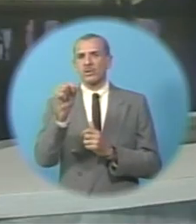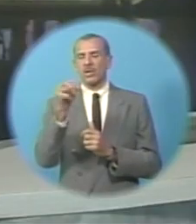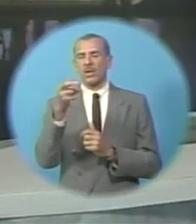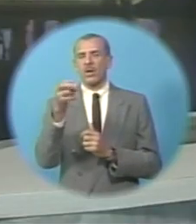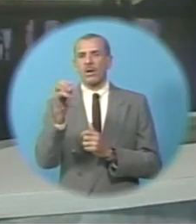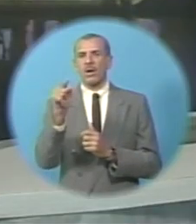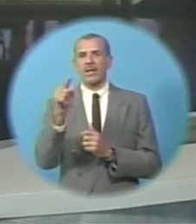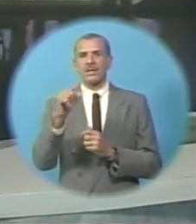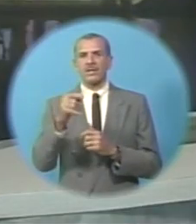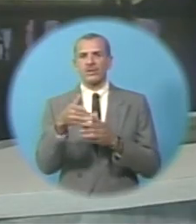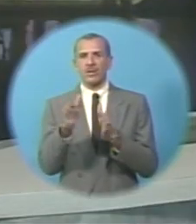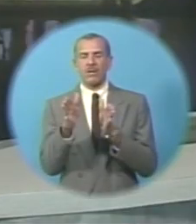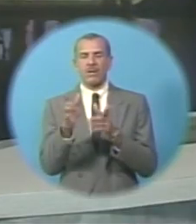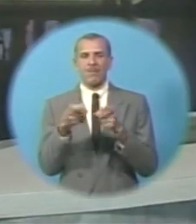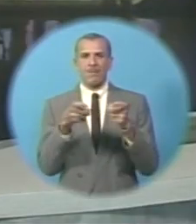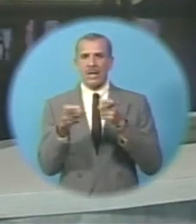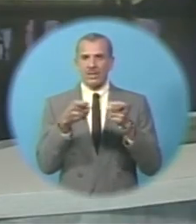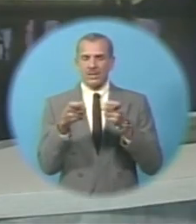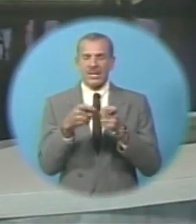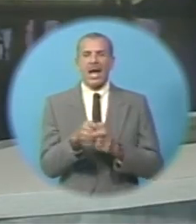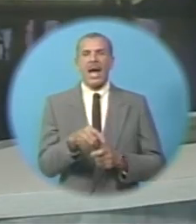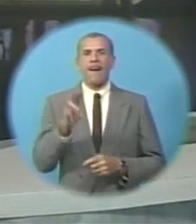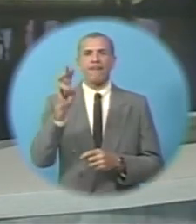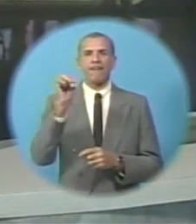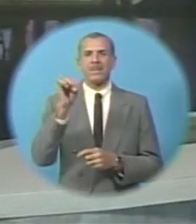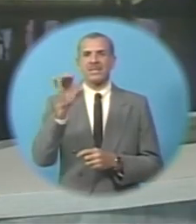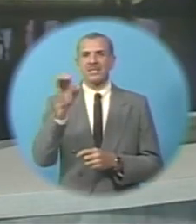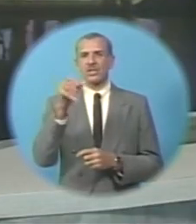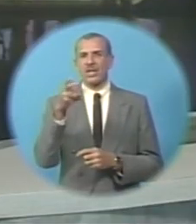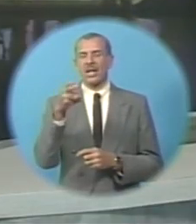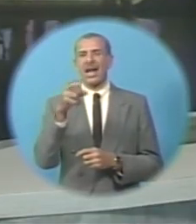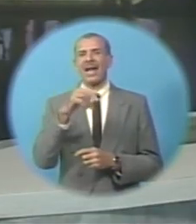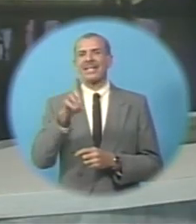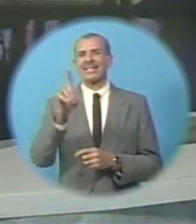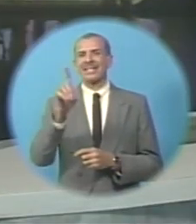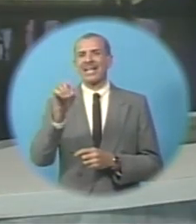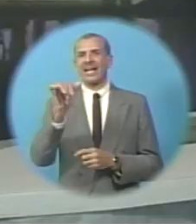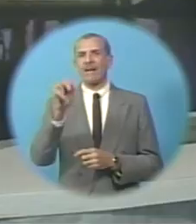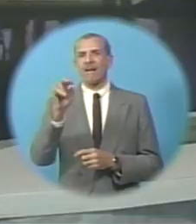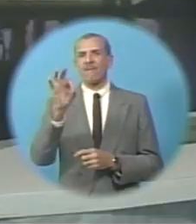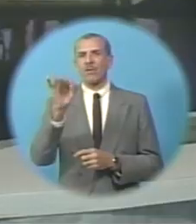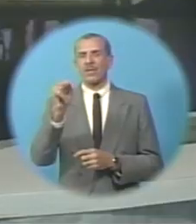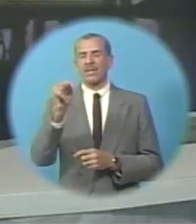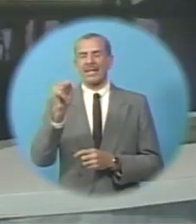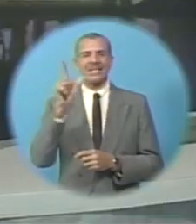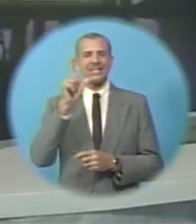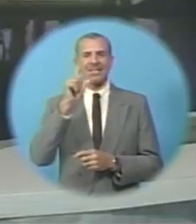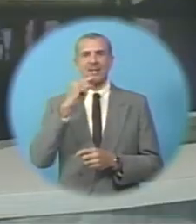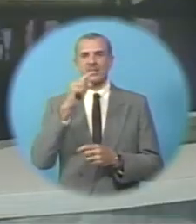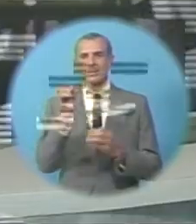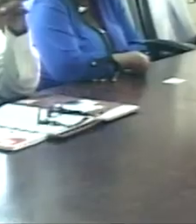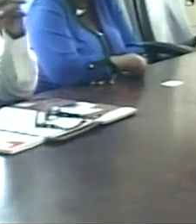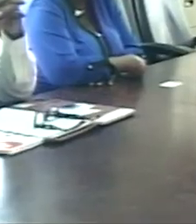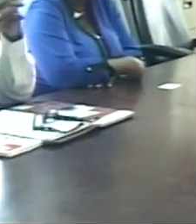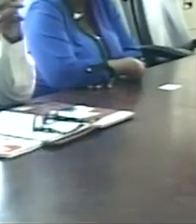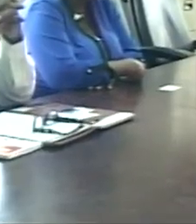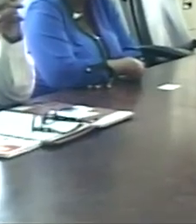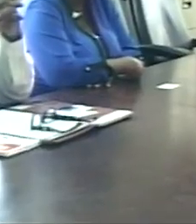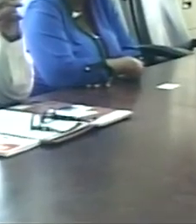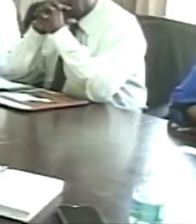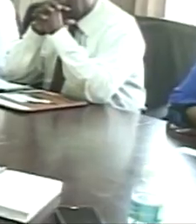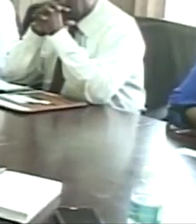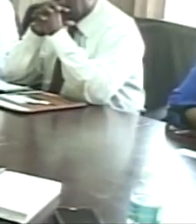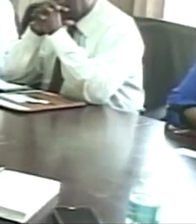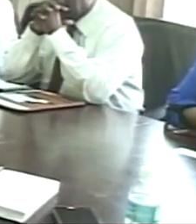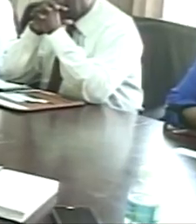Current Affairs and Marketing, Michelle Arthur and Diane Ford. Lisa Broom tells us more. The members of CBC's